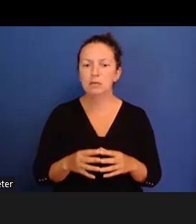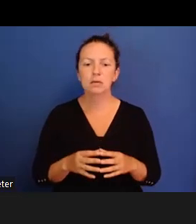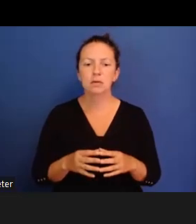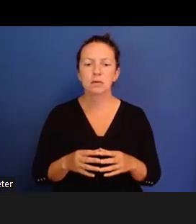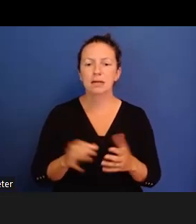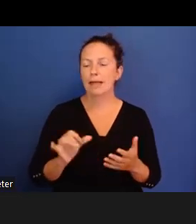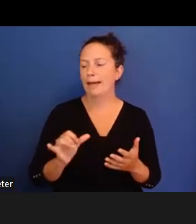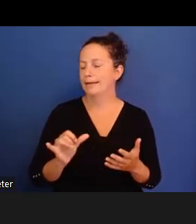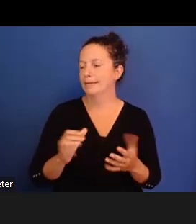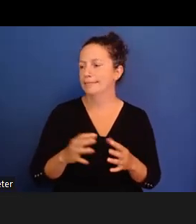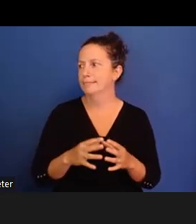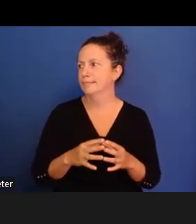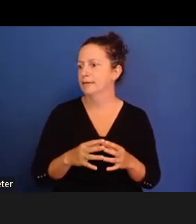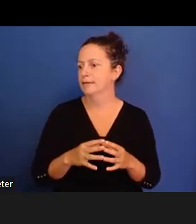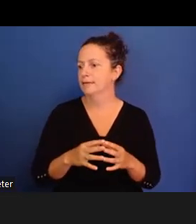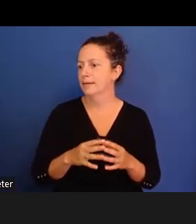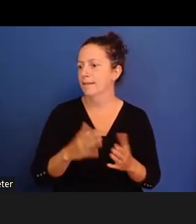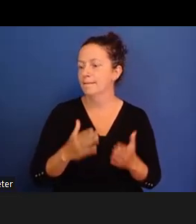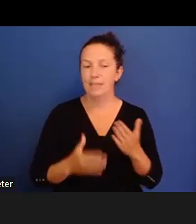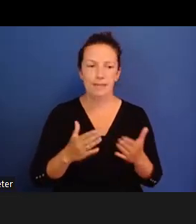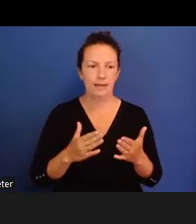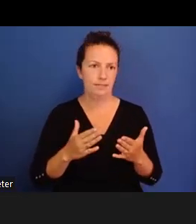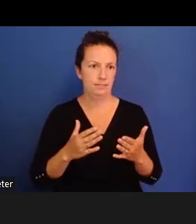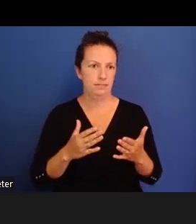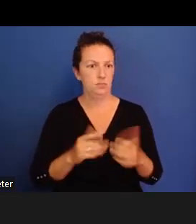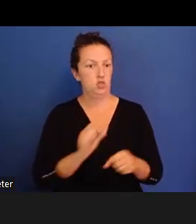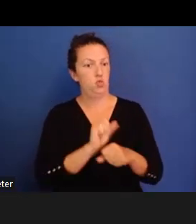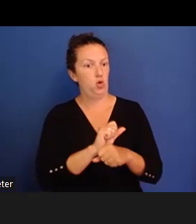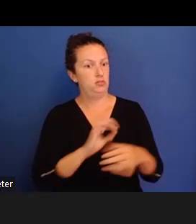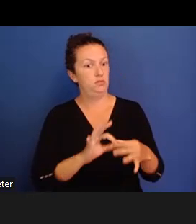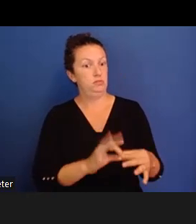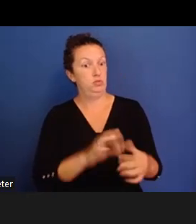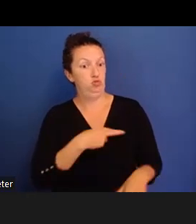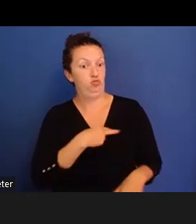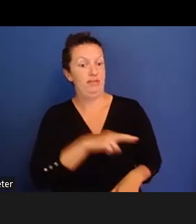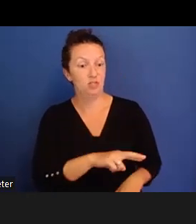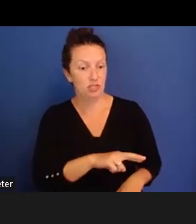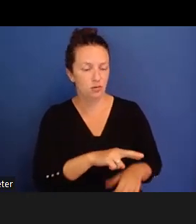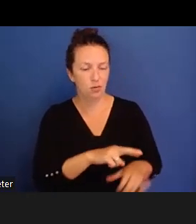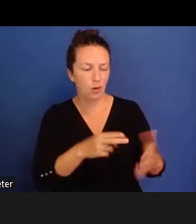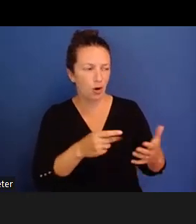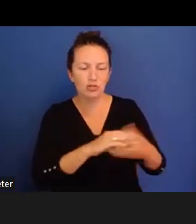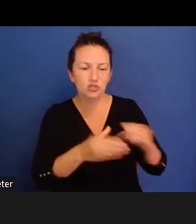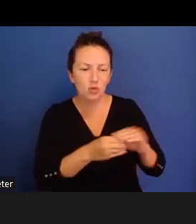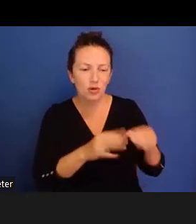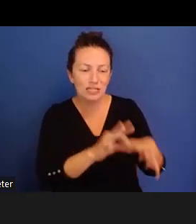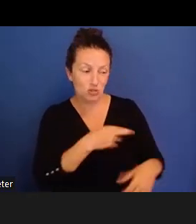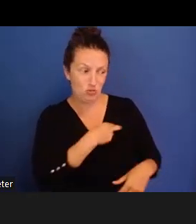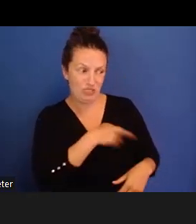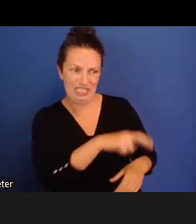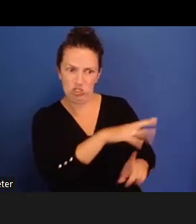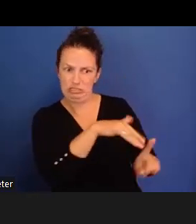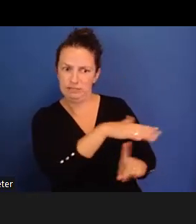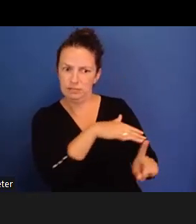like say if it was something you did in your religious sphere, like that I'm guessing that may not be like the best story